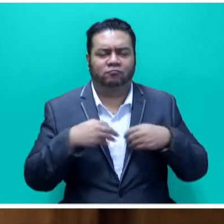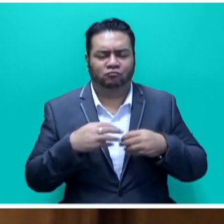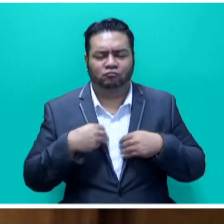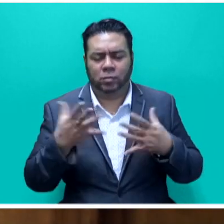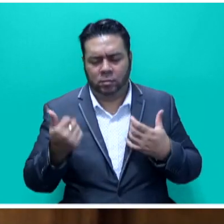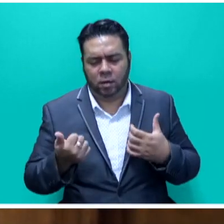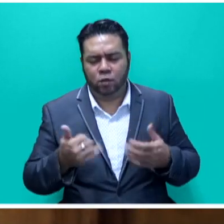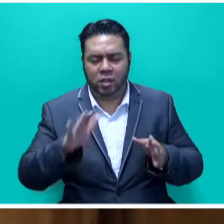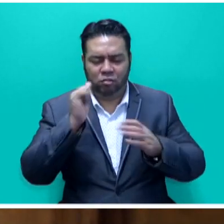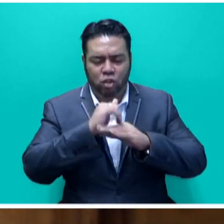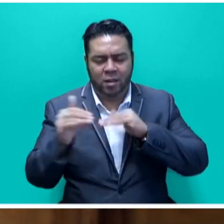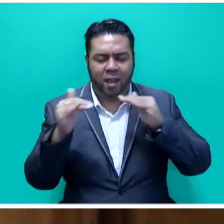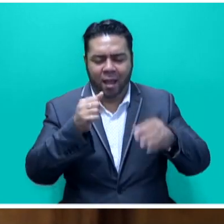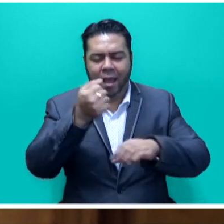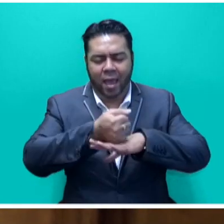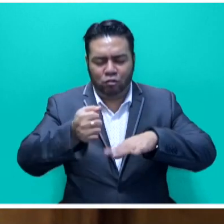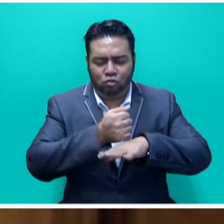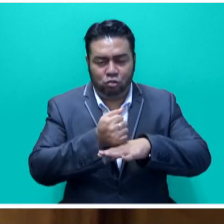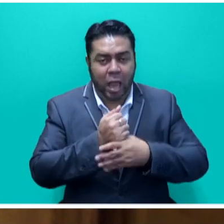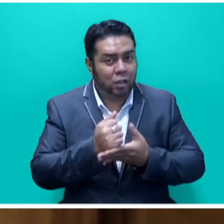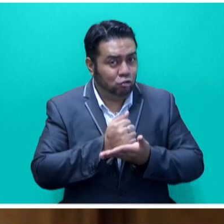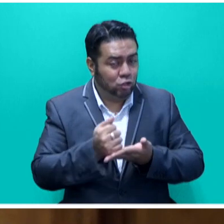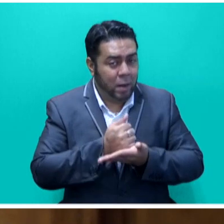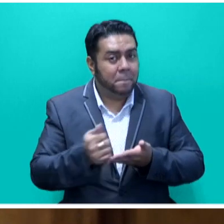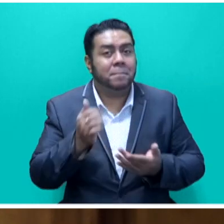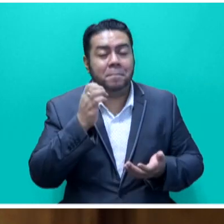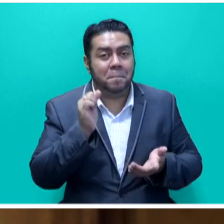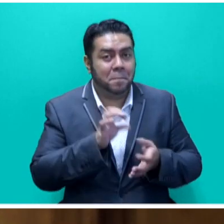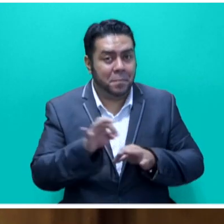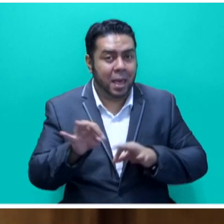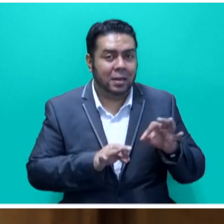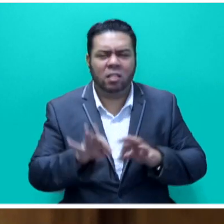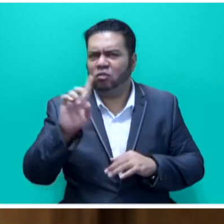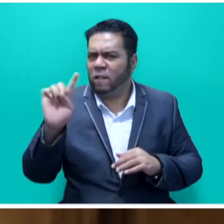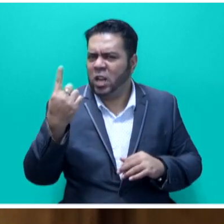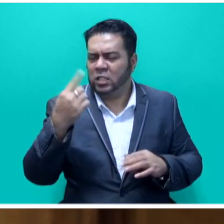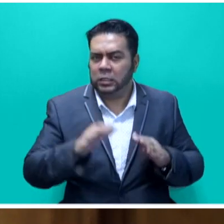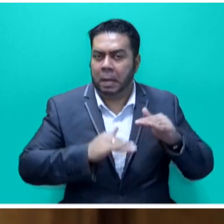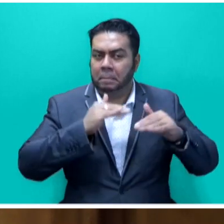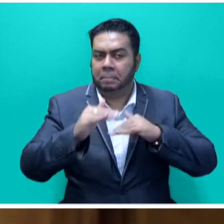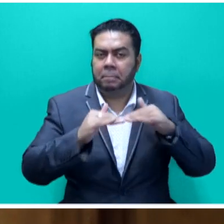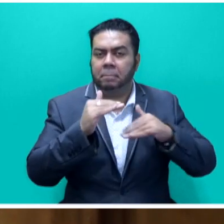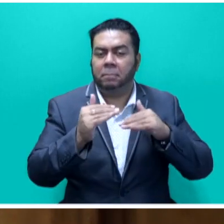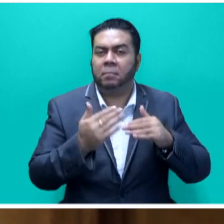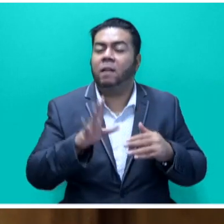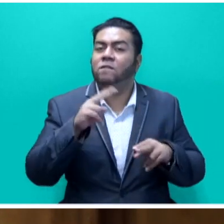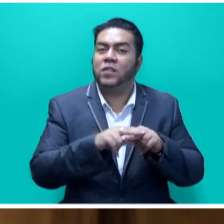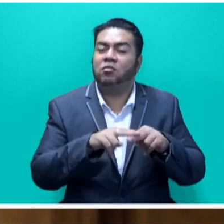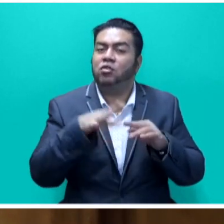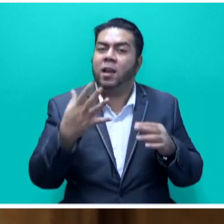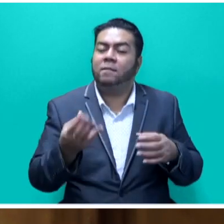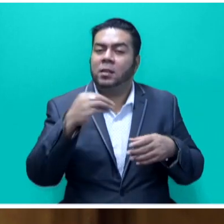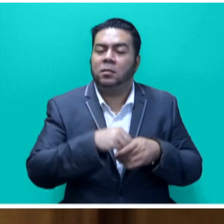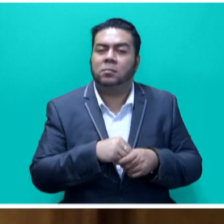Gender Action Plan at COP23 in 2017, and that was just the first step. Fiji has put in place actions, therefore,